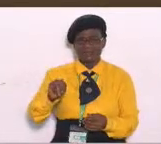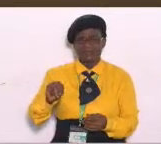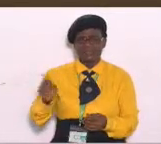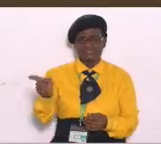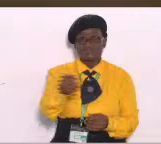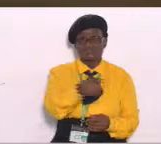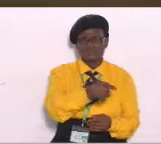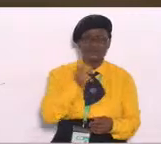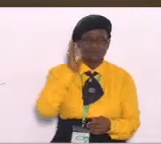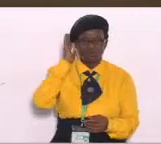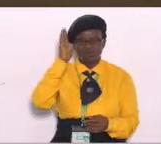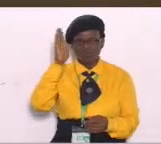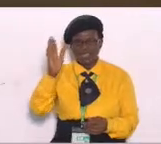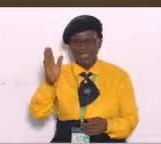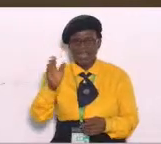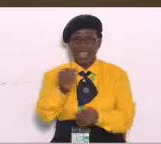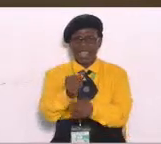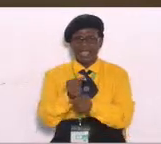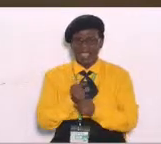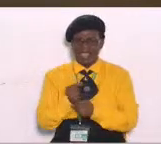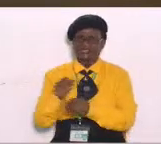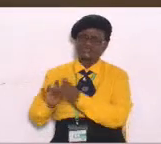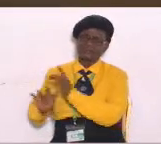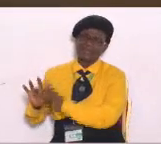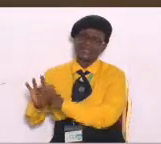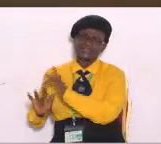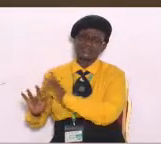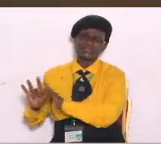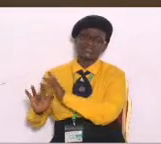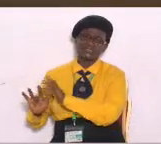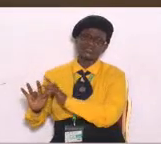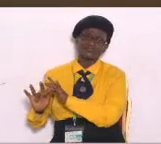you will obtain mercy.